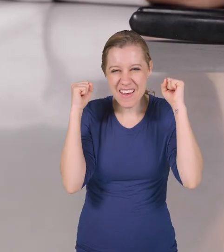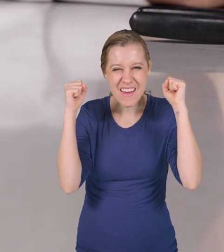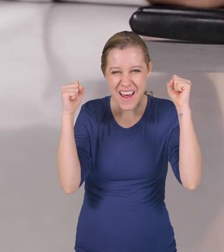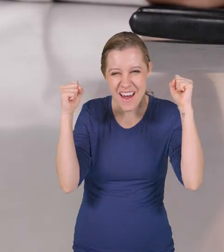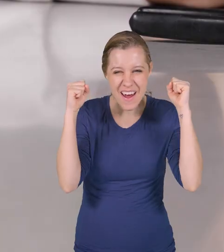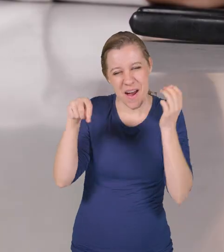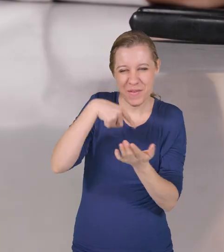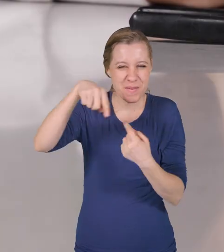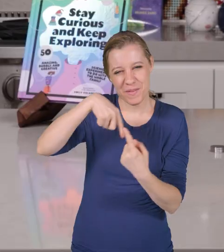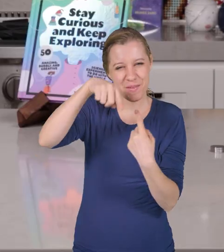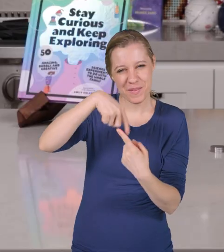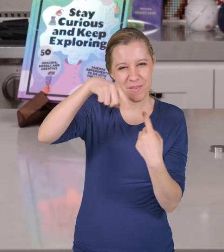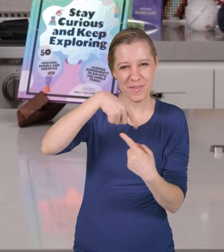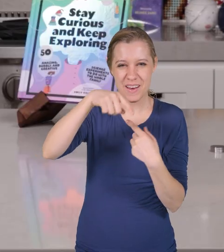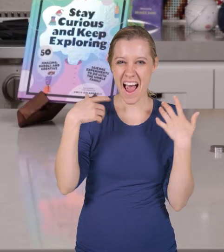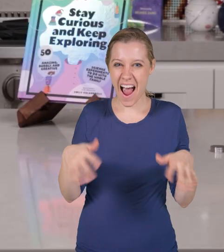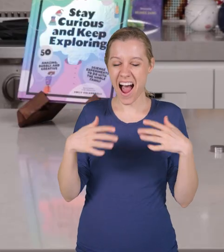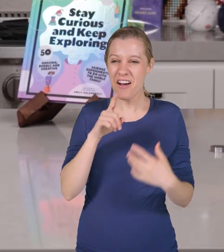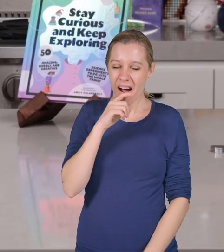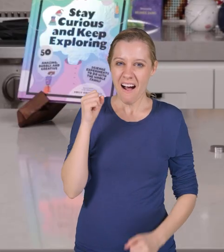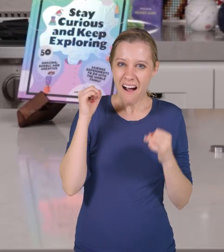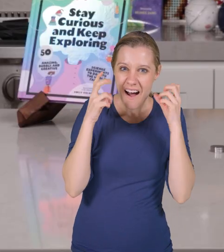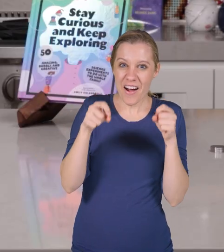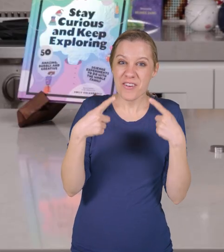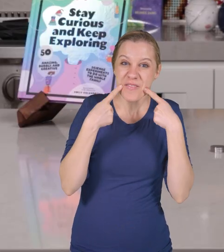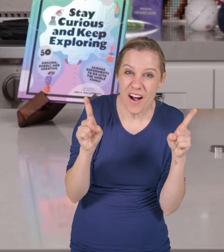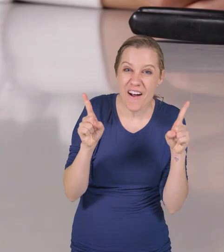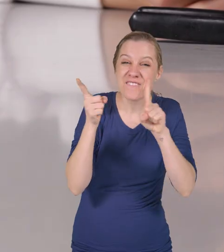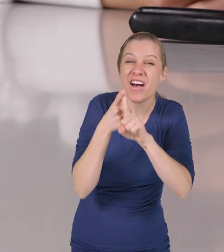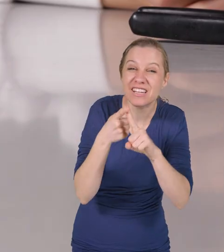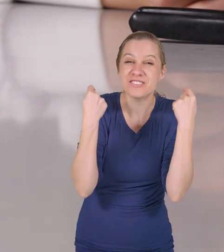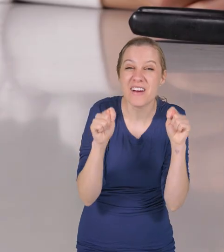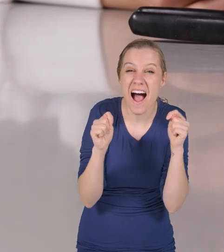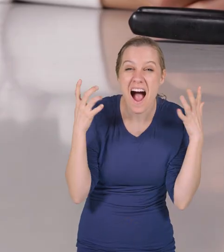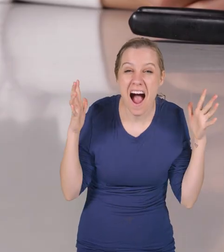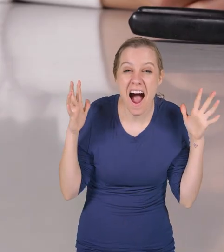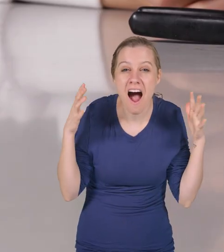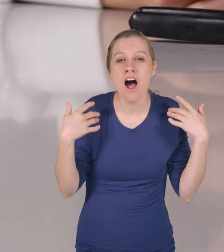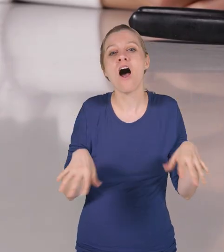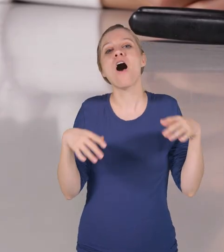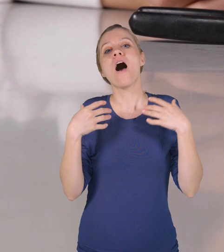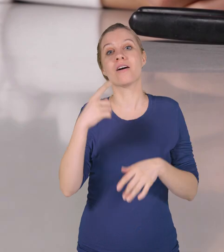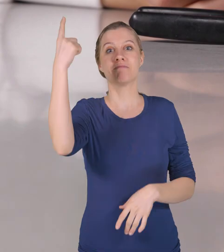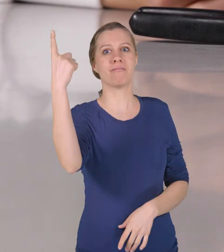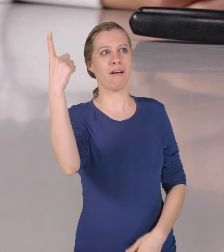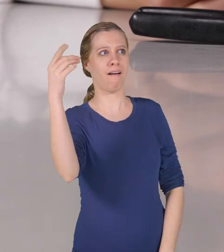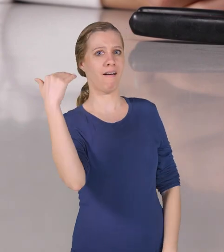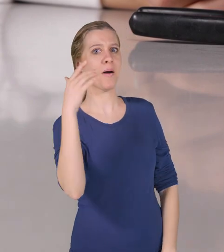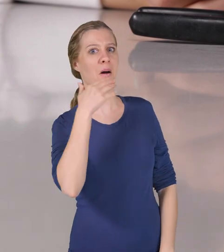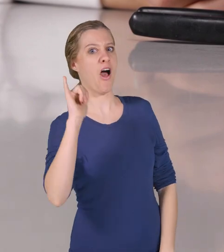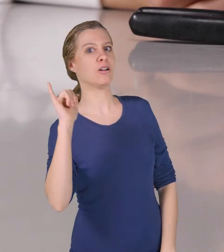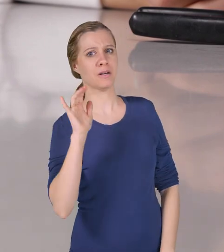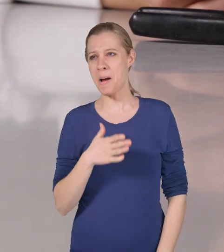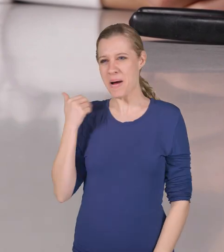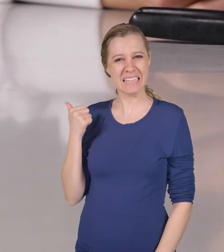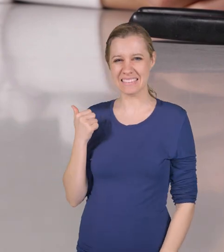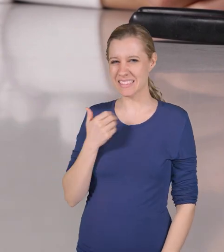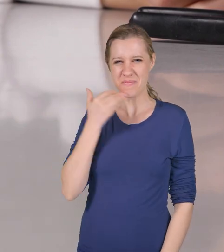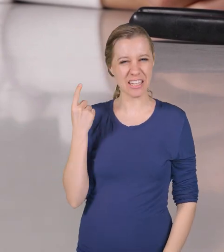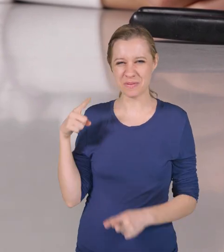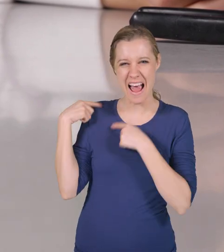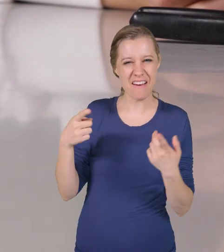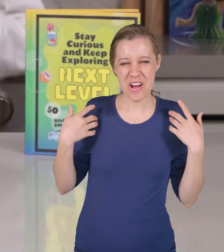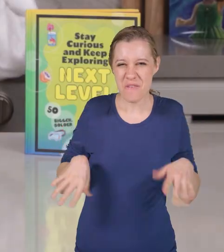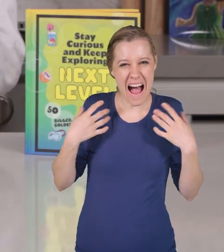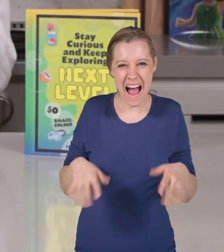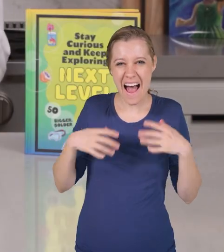Go, go, go, go, go. Can you guys believe that this one worked on the first try? The best total, it's the best